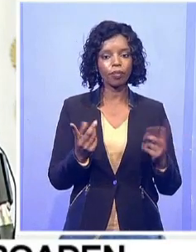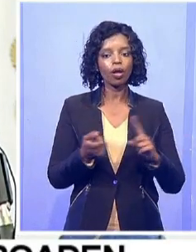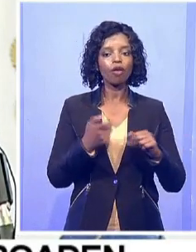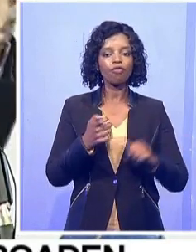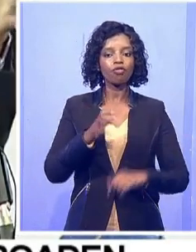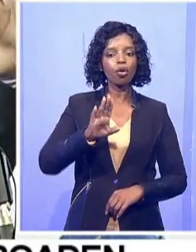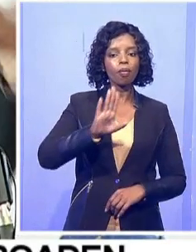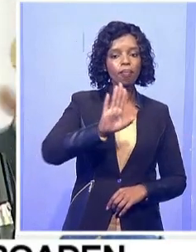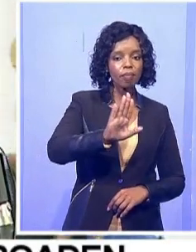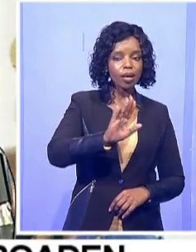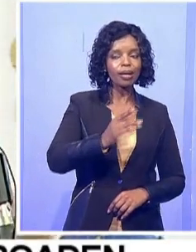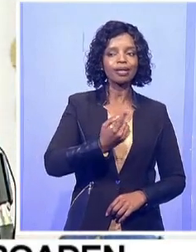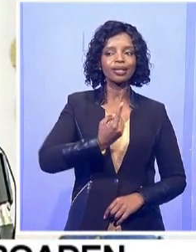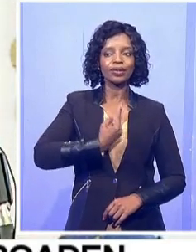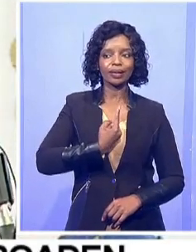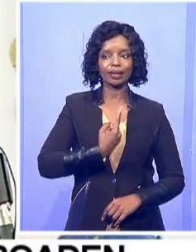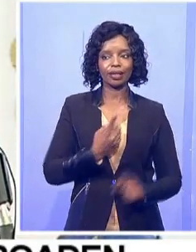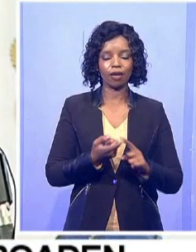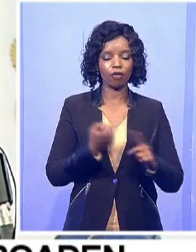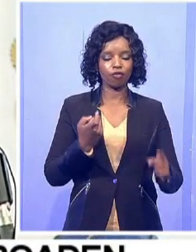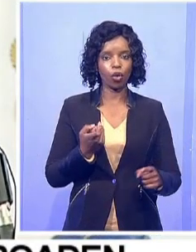from the statutory forces